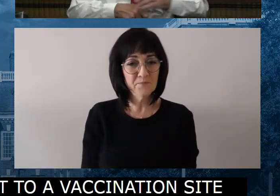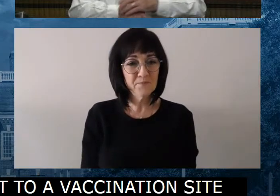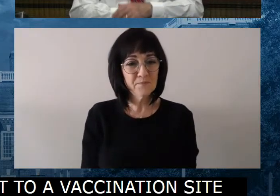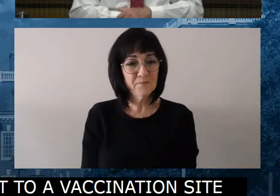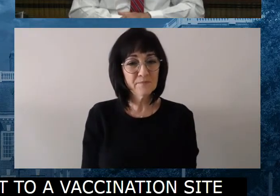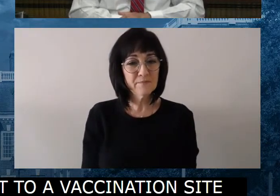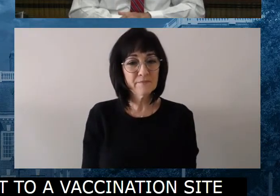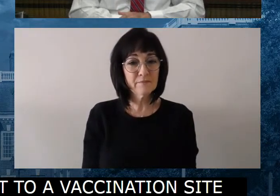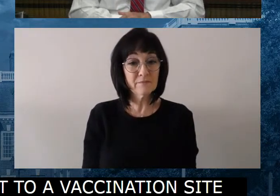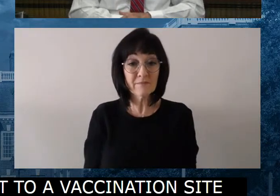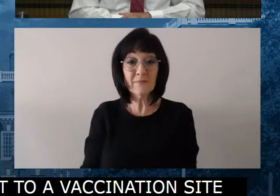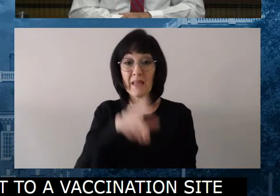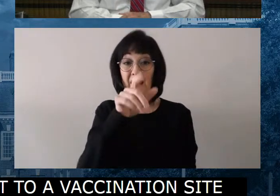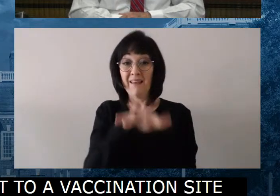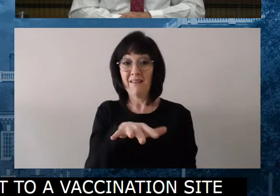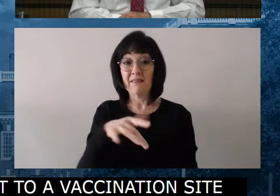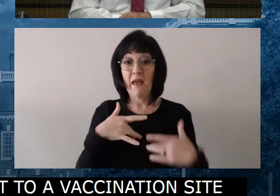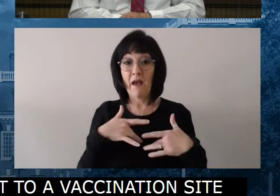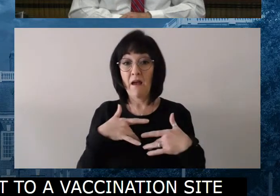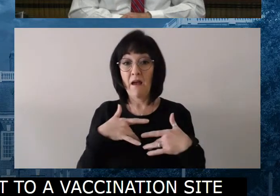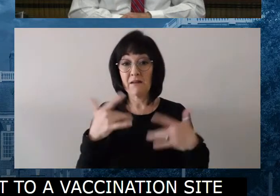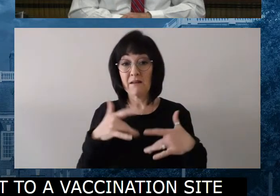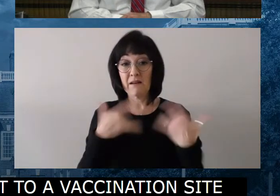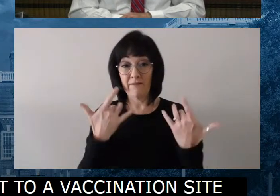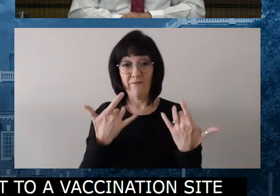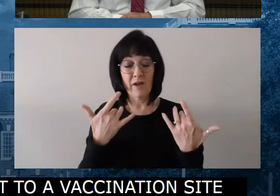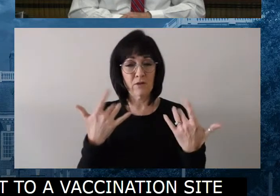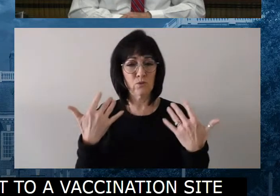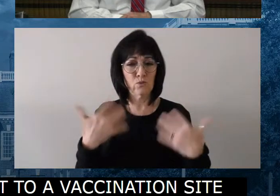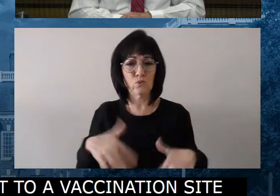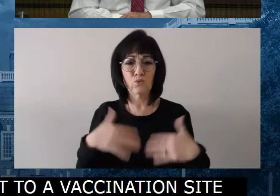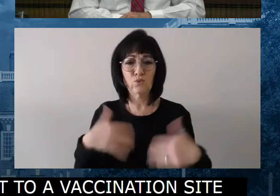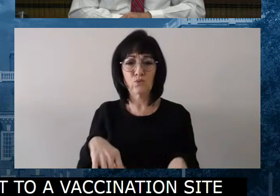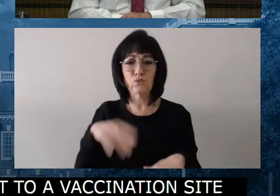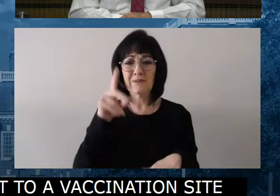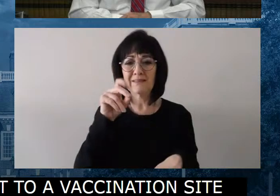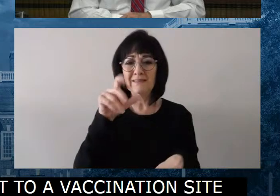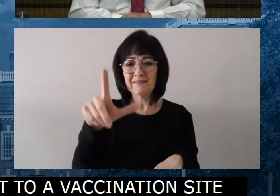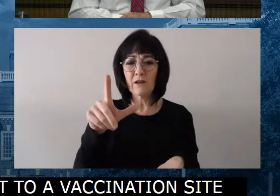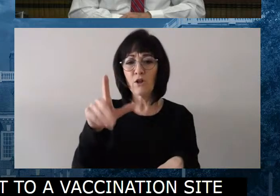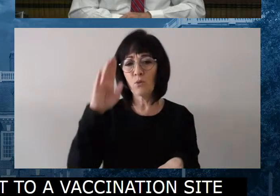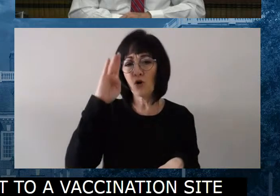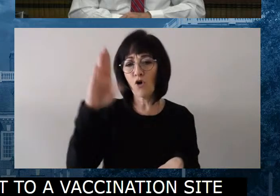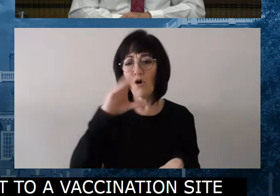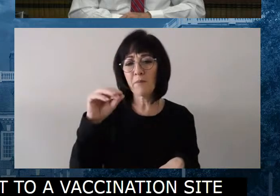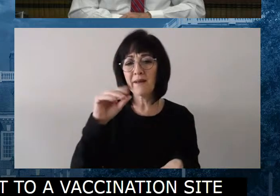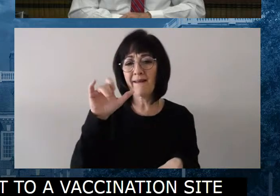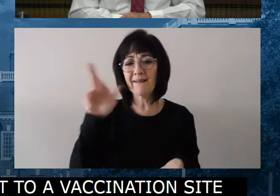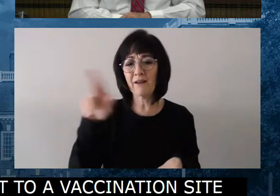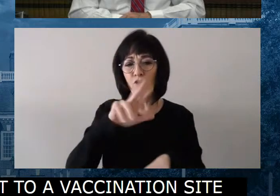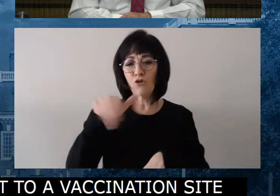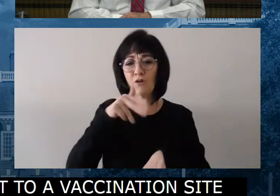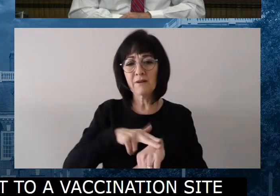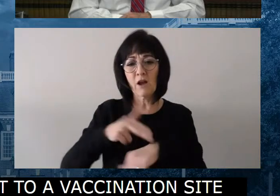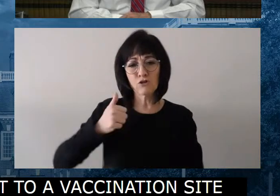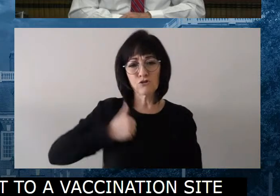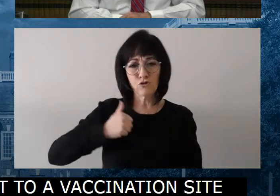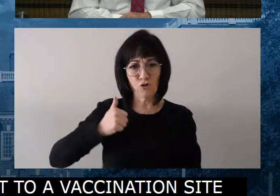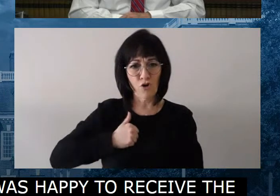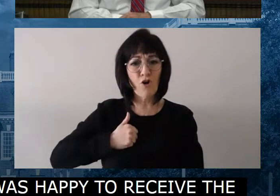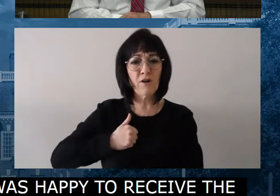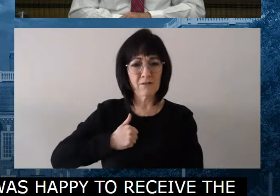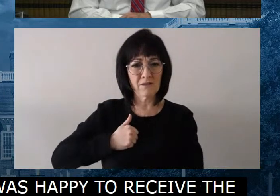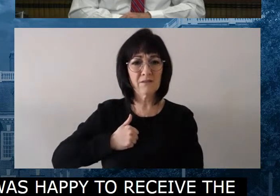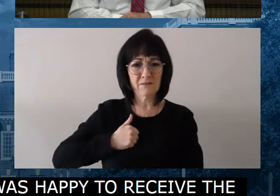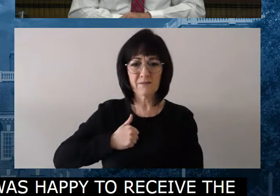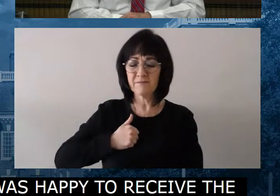Our vaccination events, we get great work from the Delaware Army and Air National Guard. As I mentioned, they really have come up big.